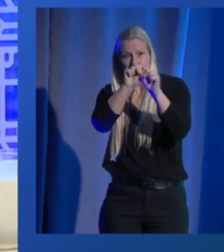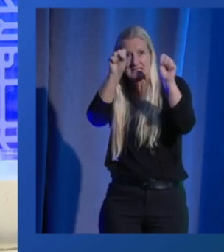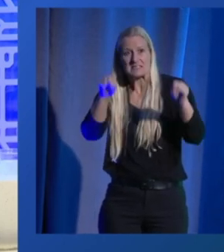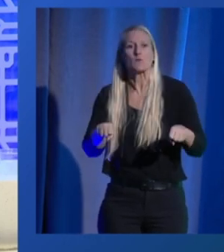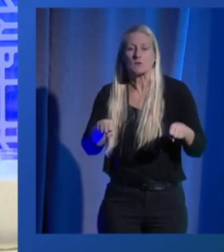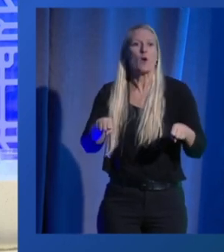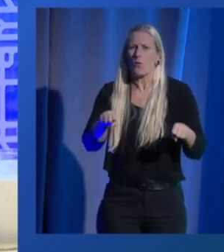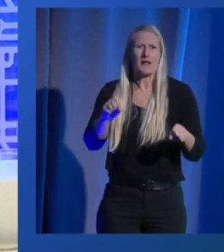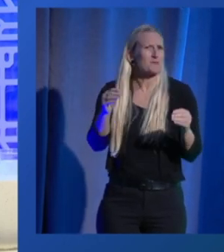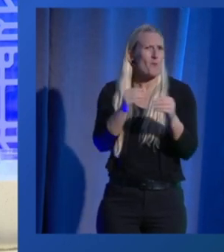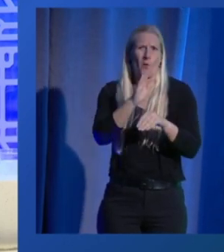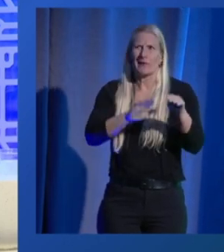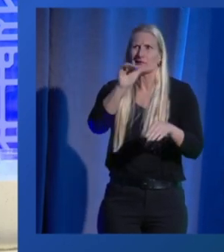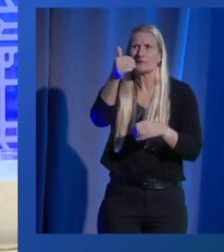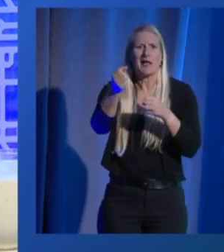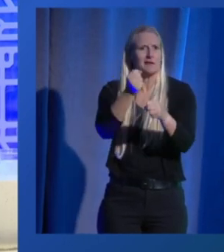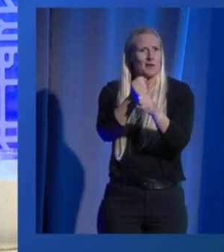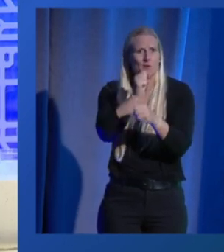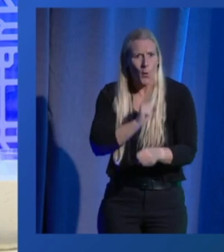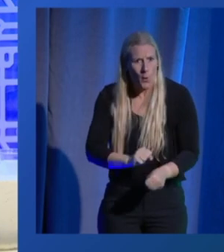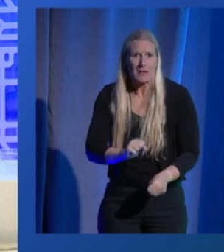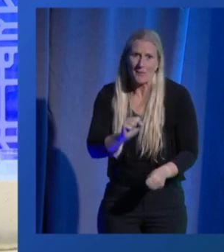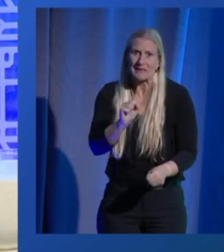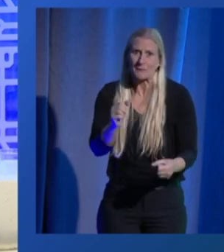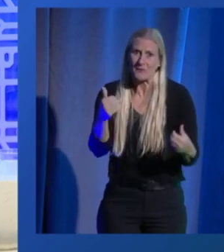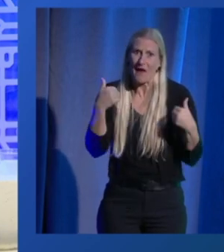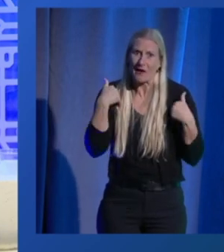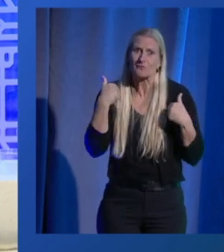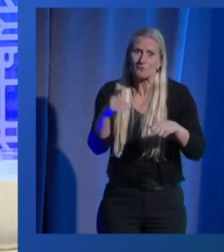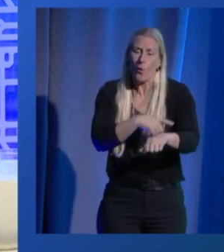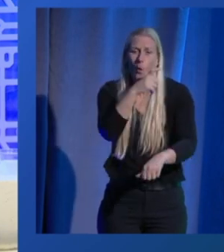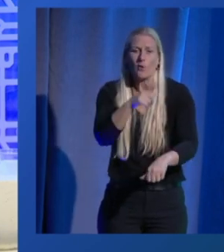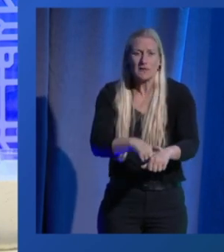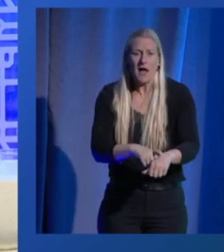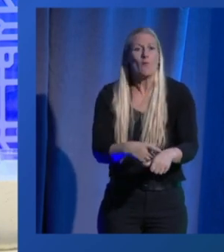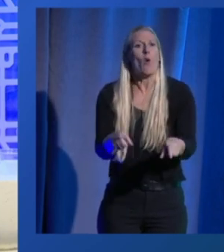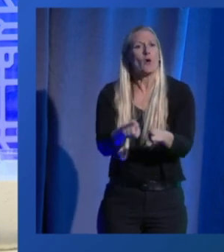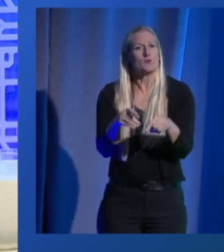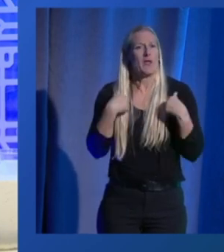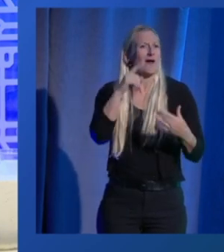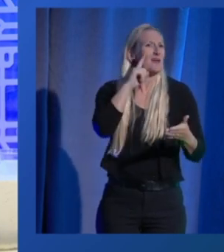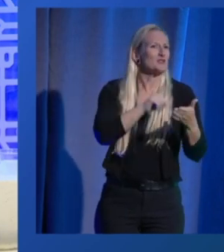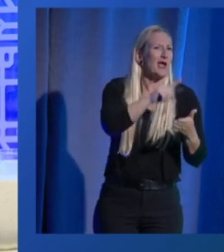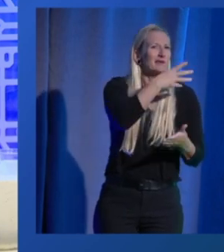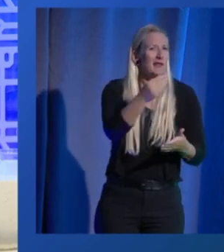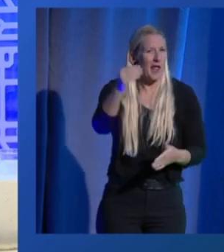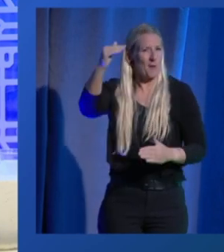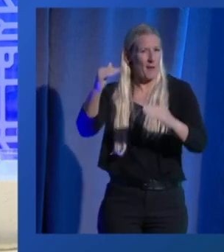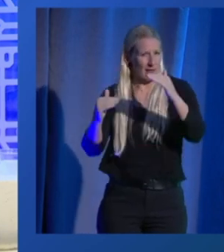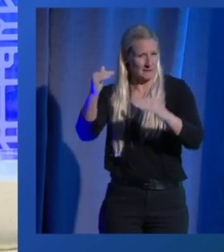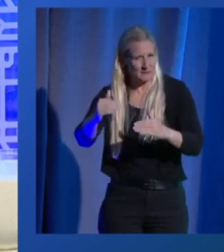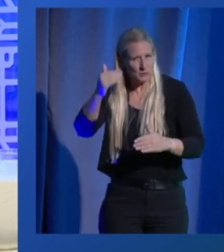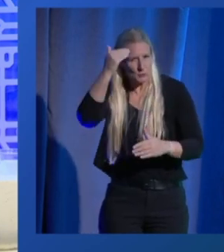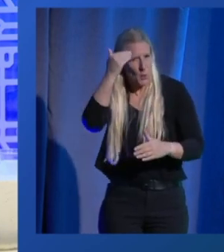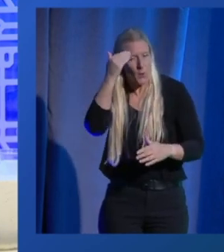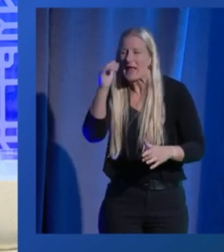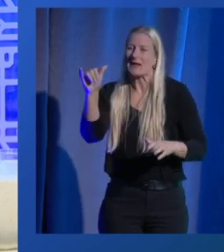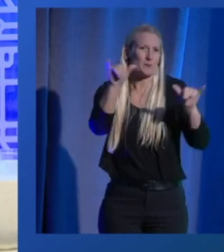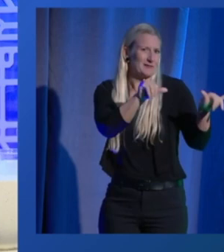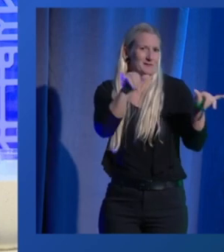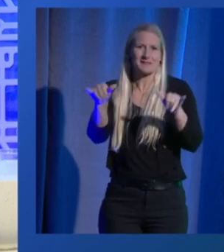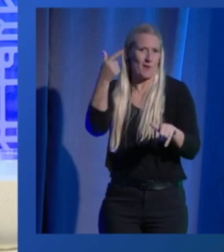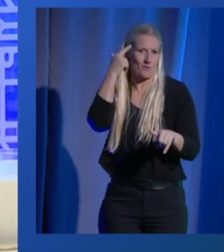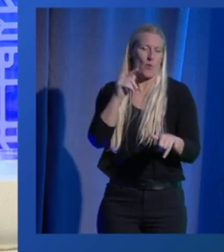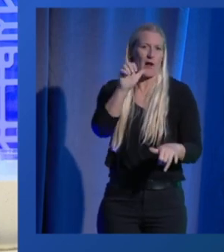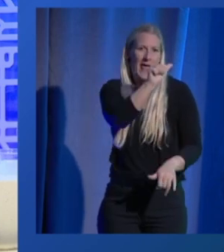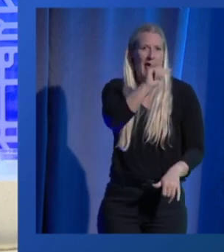and a variety of checks and balances on the use of power within the government and that will be no uh no different with how we use Ai and ml